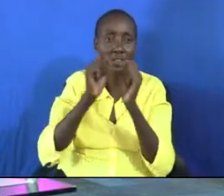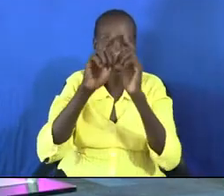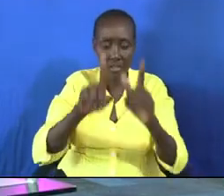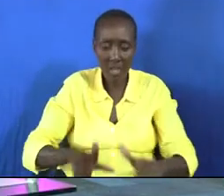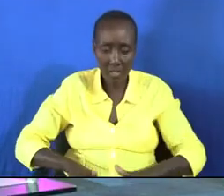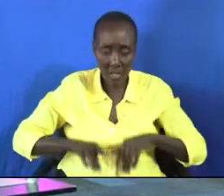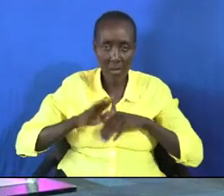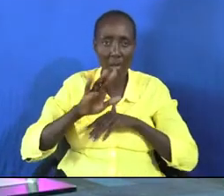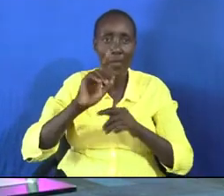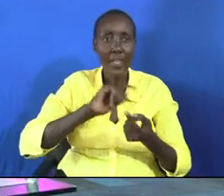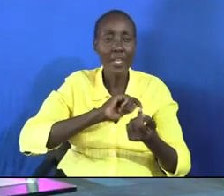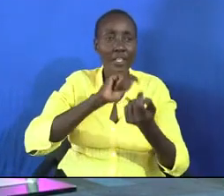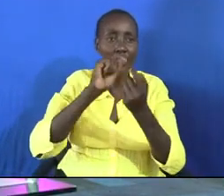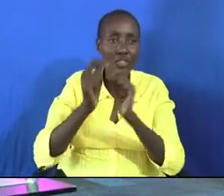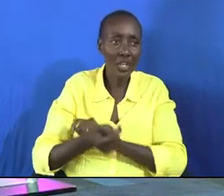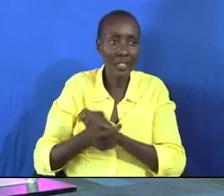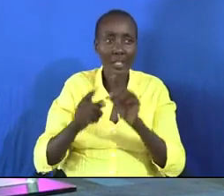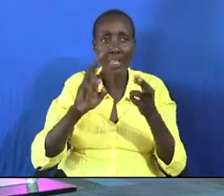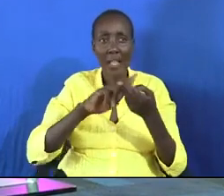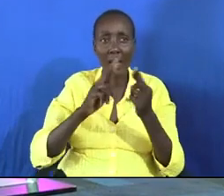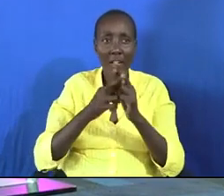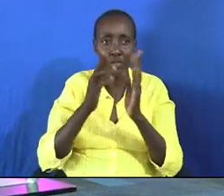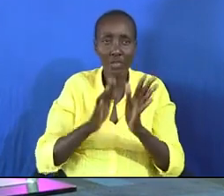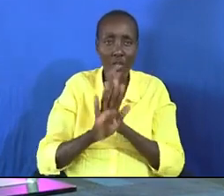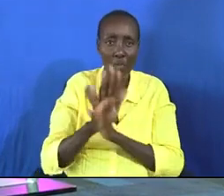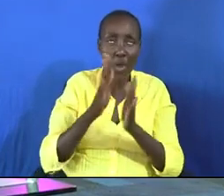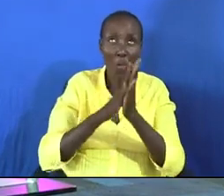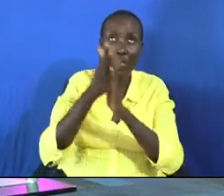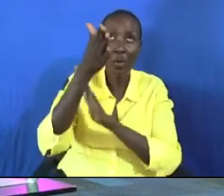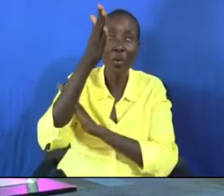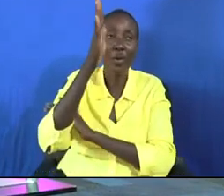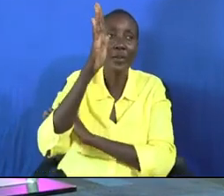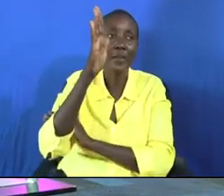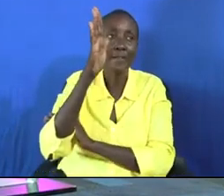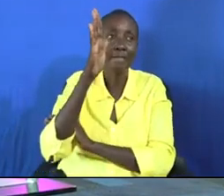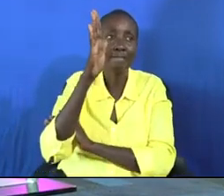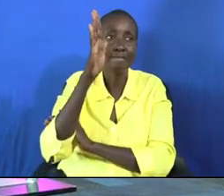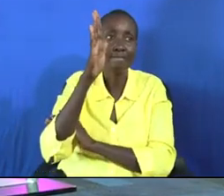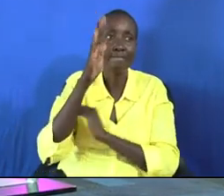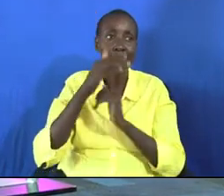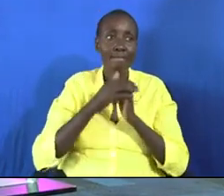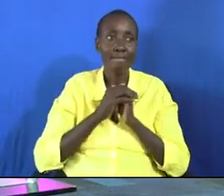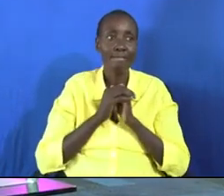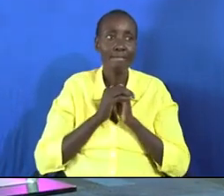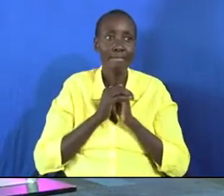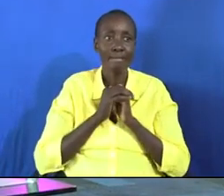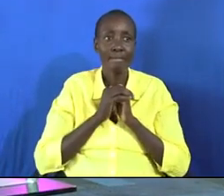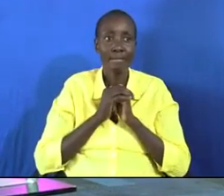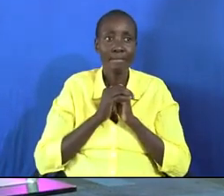life. It changes how you relate to God completely.